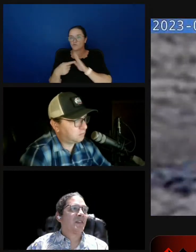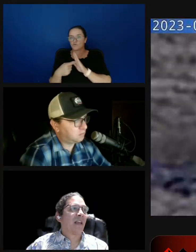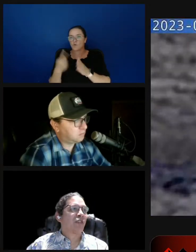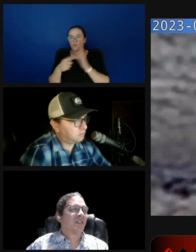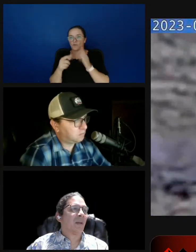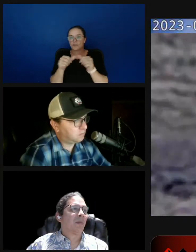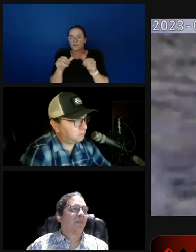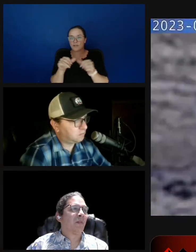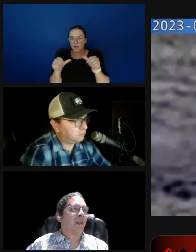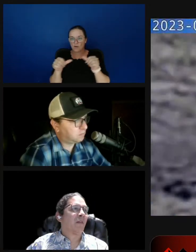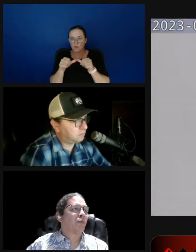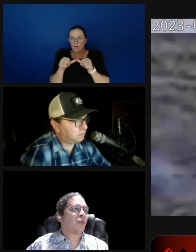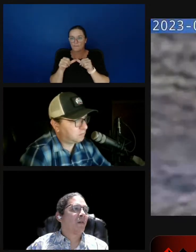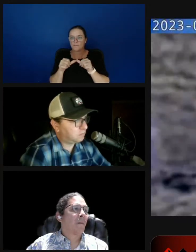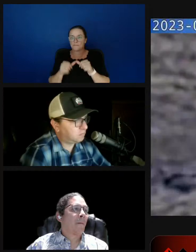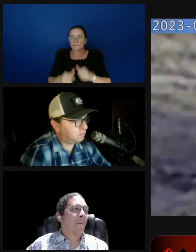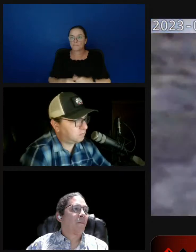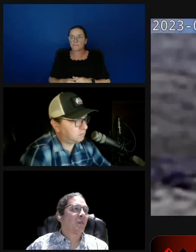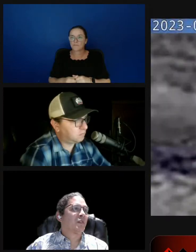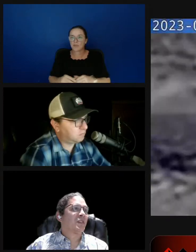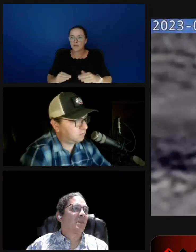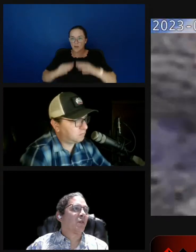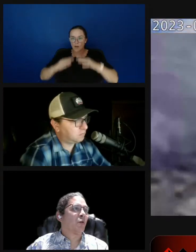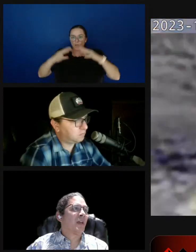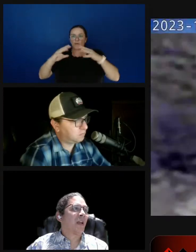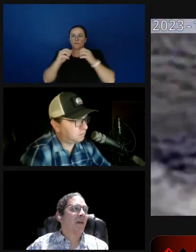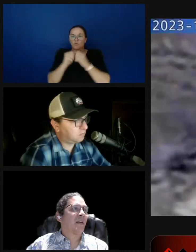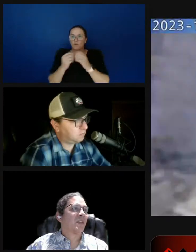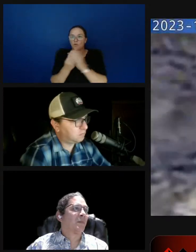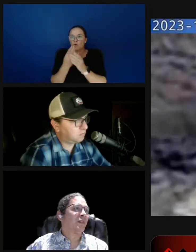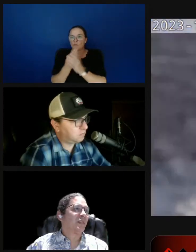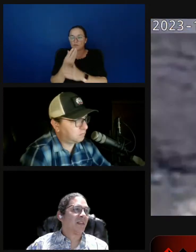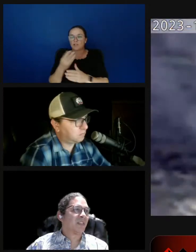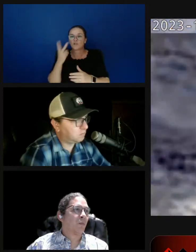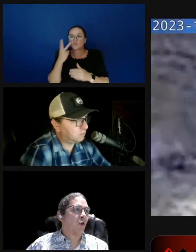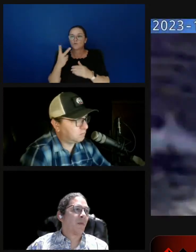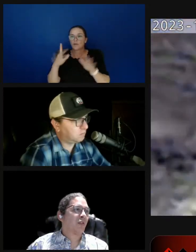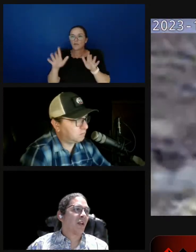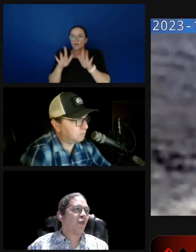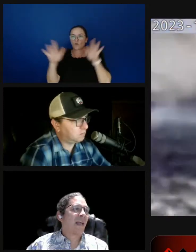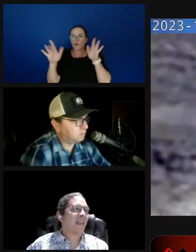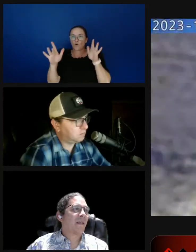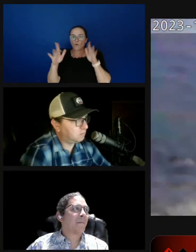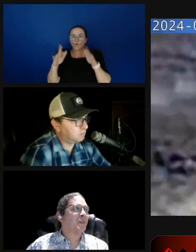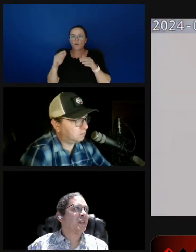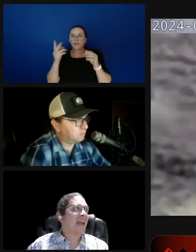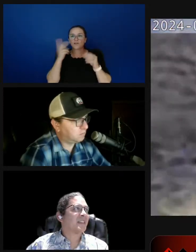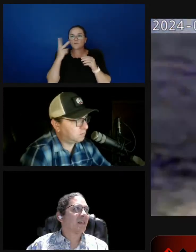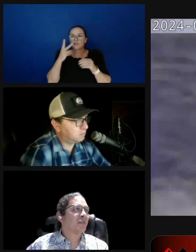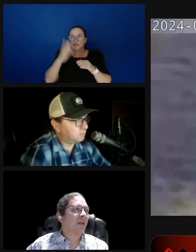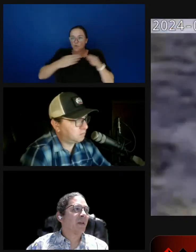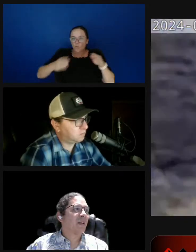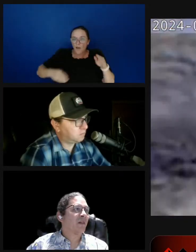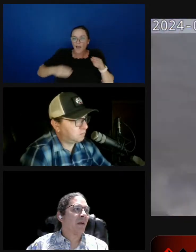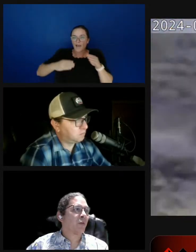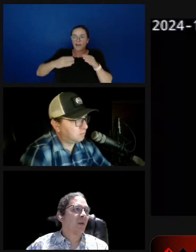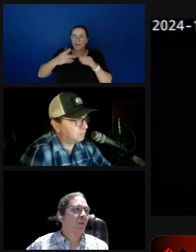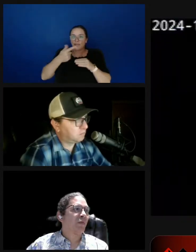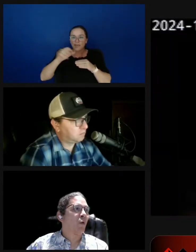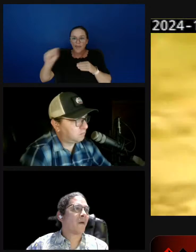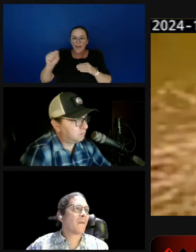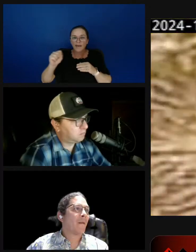there it is. It actually gets uplifted with an eruption. You see some glow in that area. It's uplifting again some more, but there's a lot of cracking, degassing through this area here.